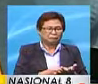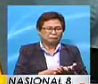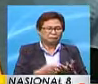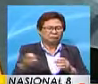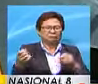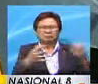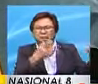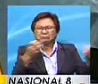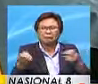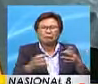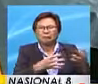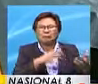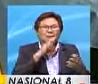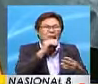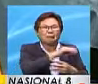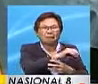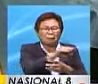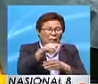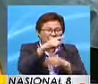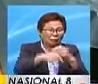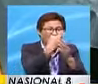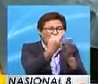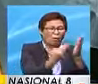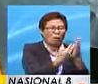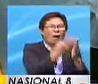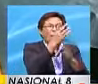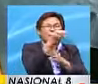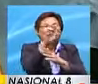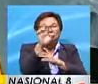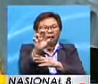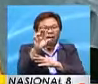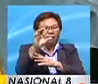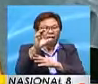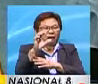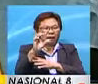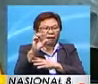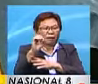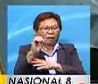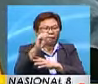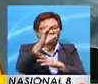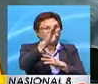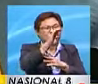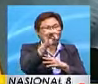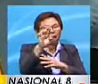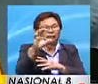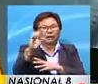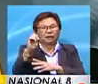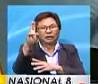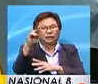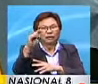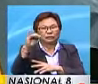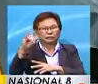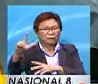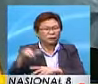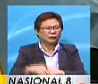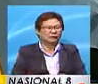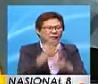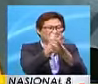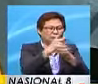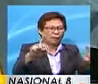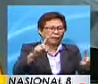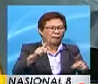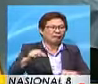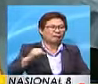pro-opposition Bar Council, and the self-proclaimed independent Merdeka Center